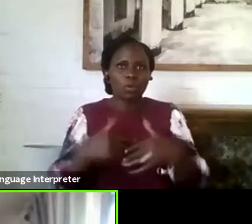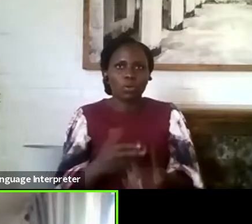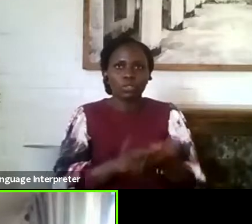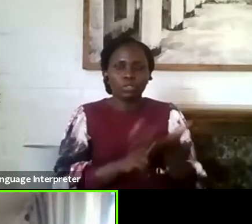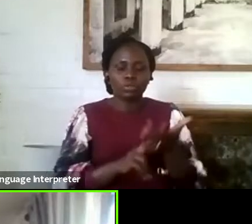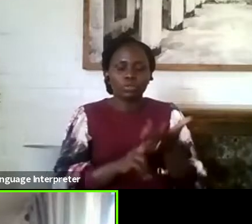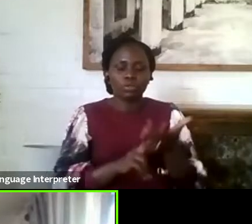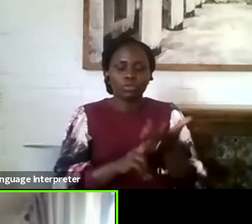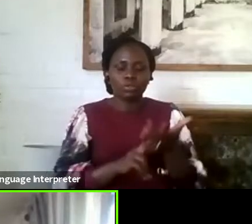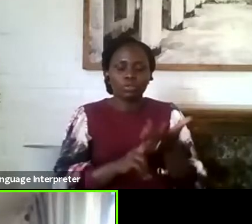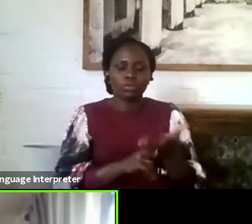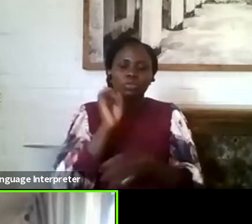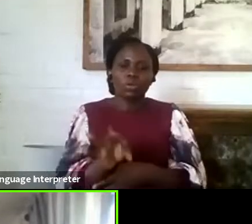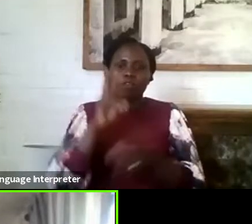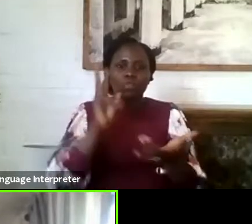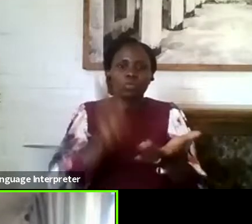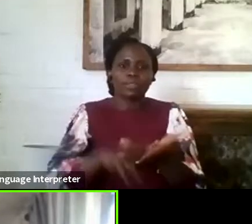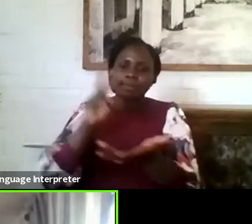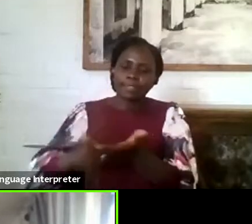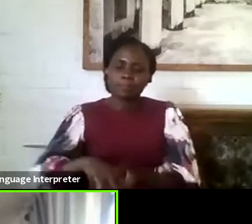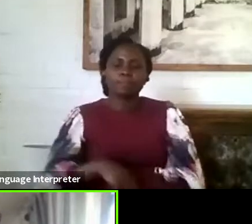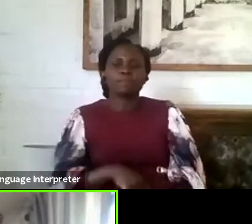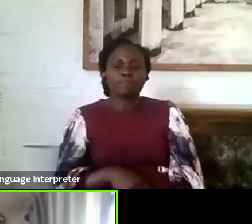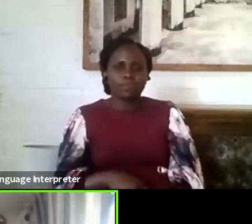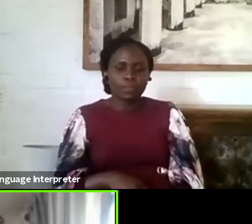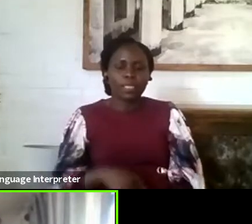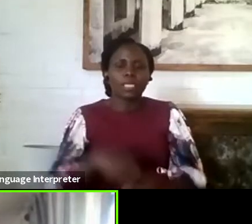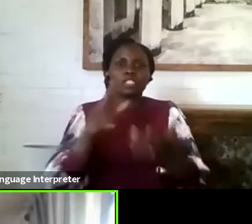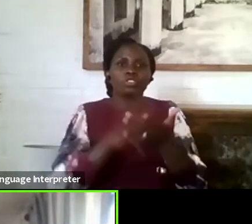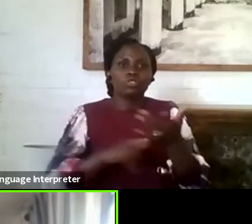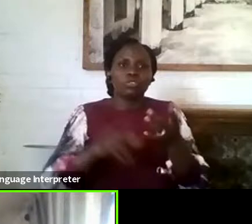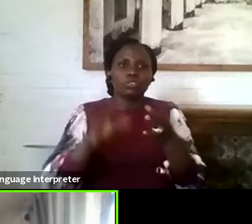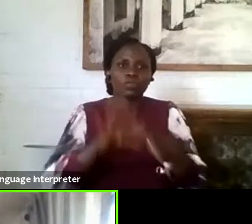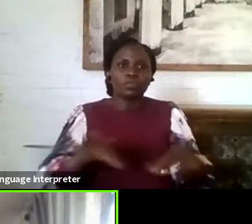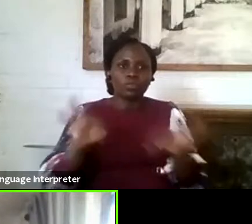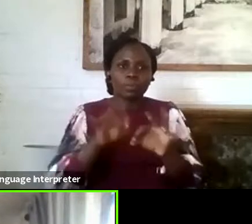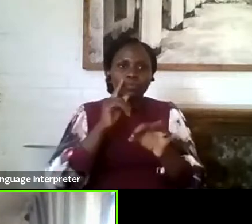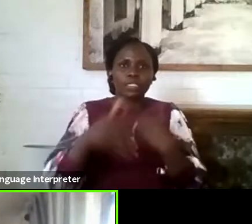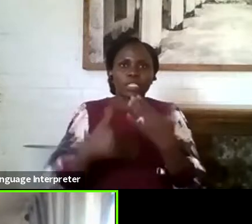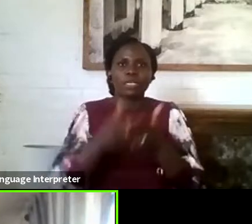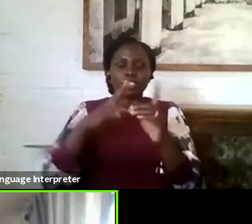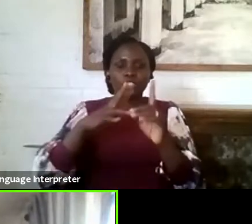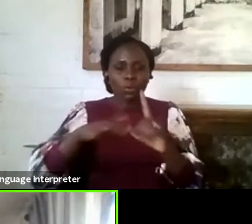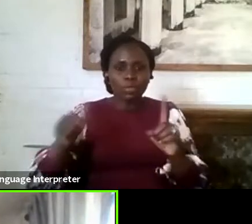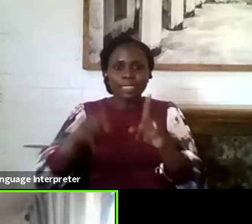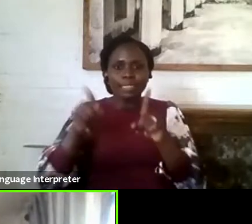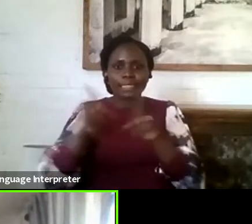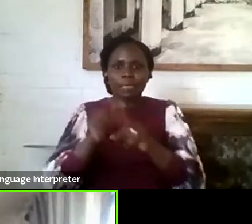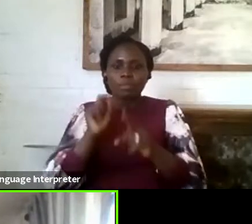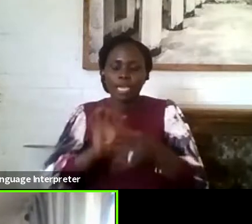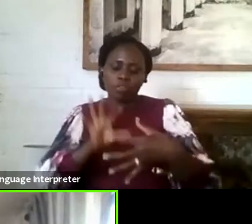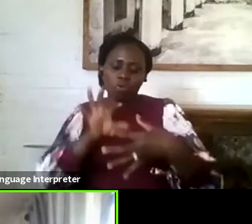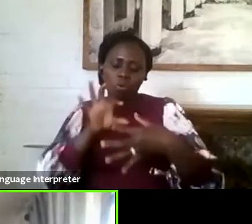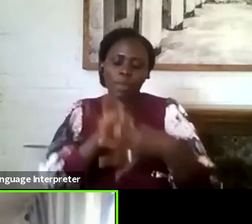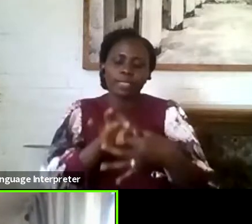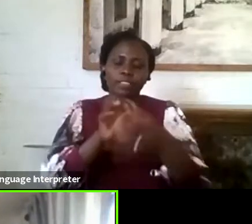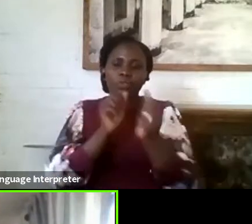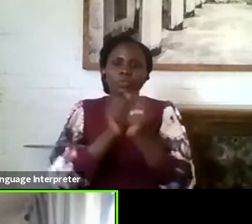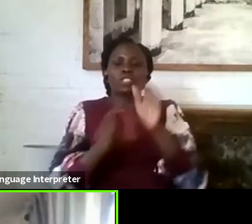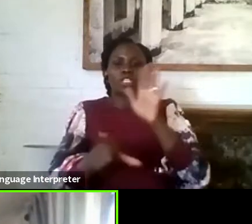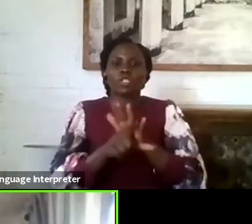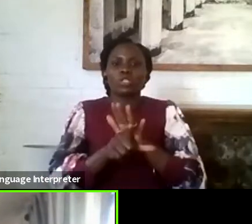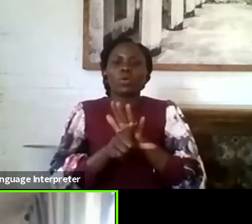consent. Digital identity technology must also comply with the legal requirements of